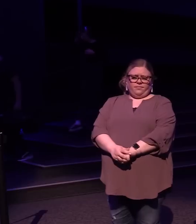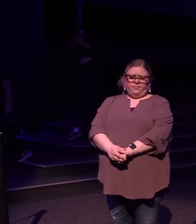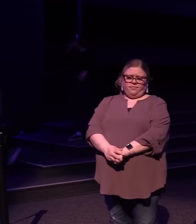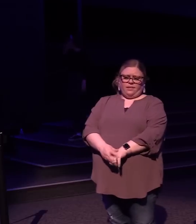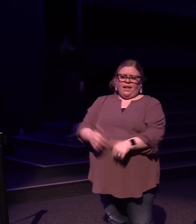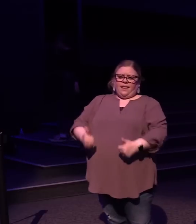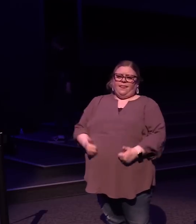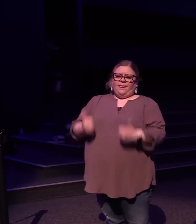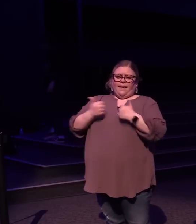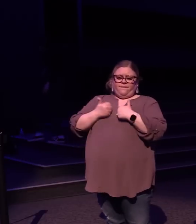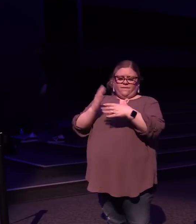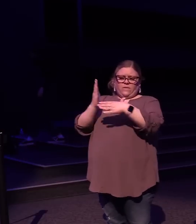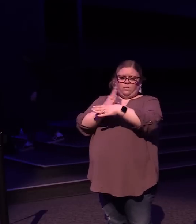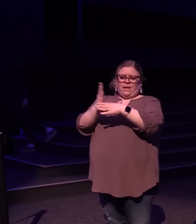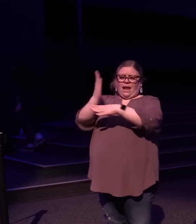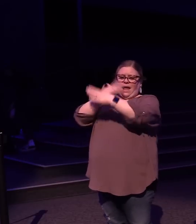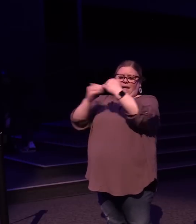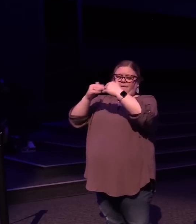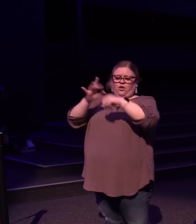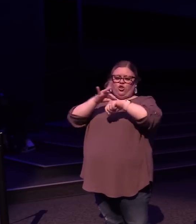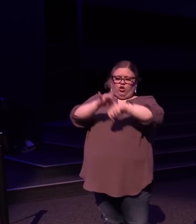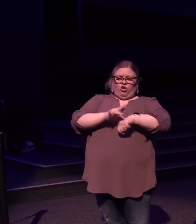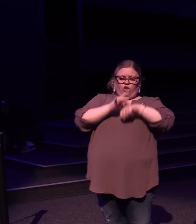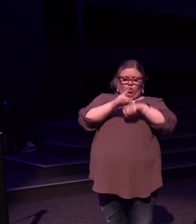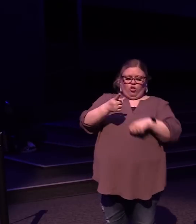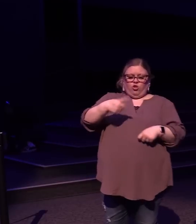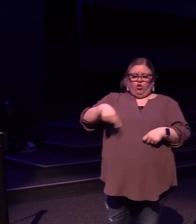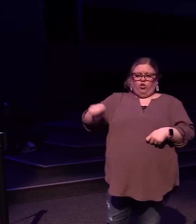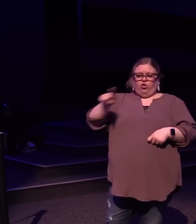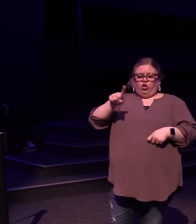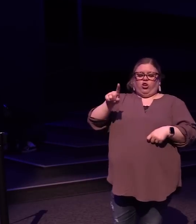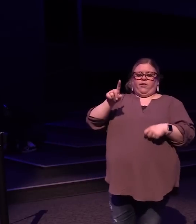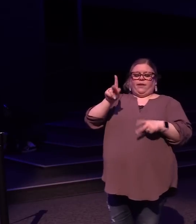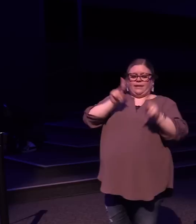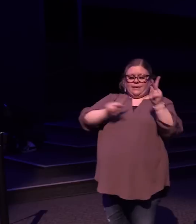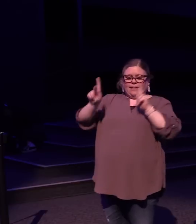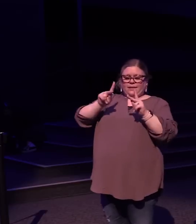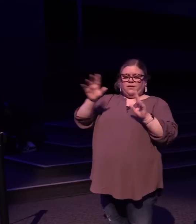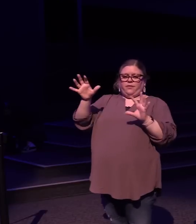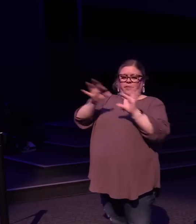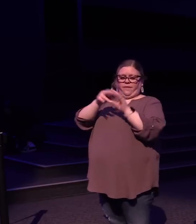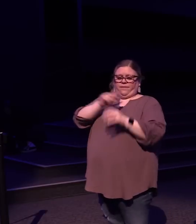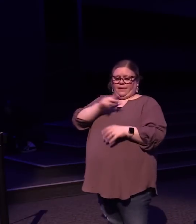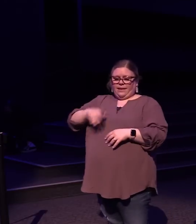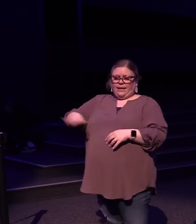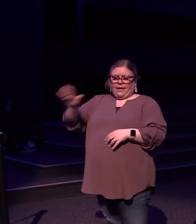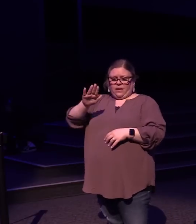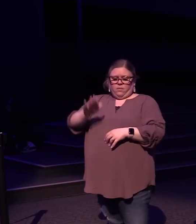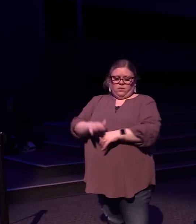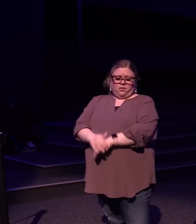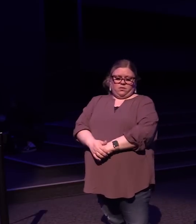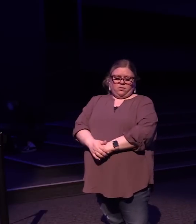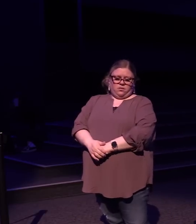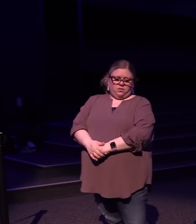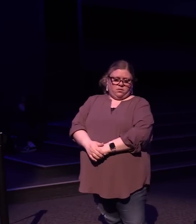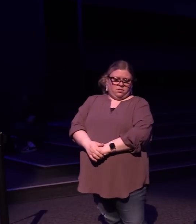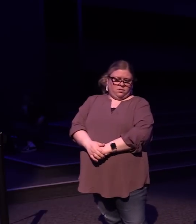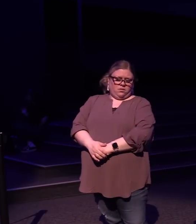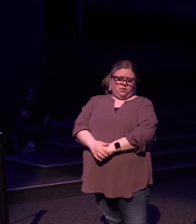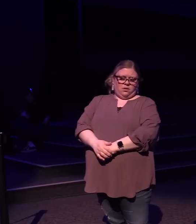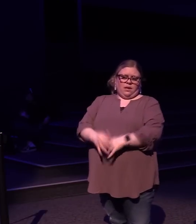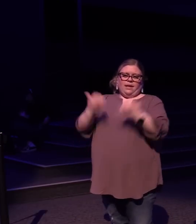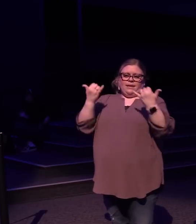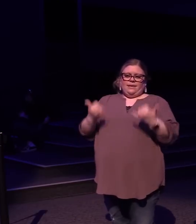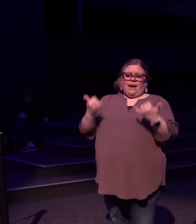Heaven and earth collide. We are citizens of a kingdom that is now and not yet. The kingdom of heaven